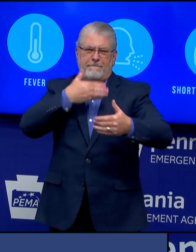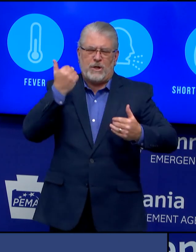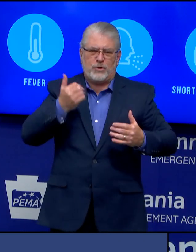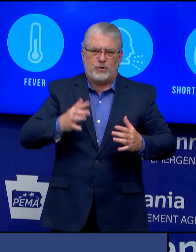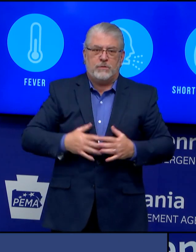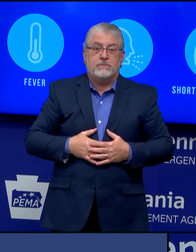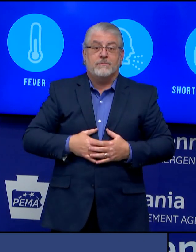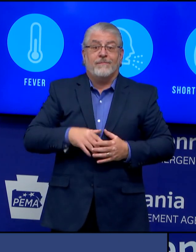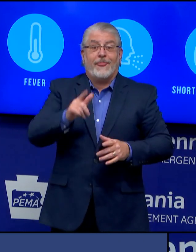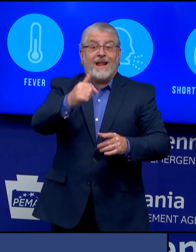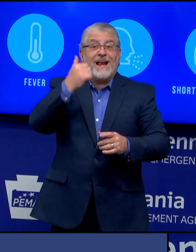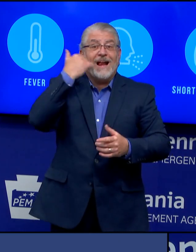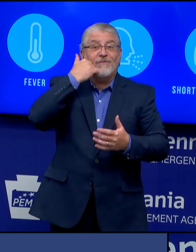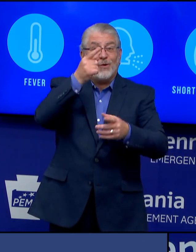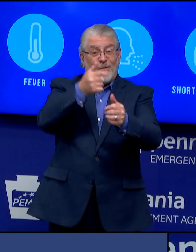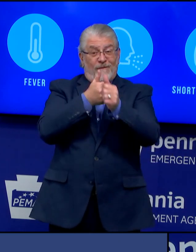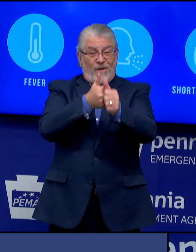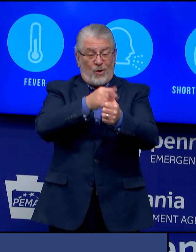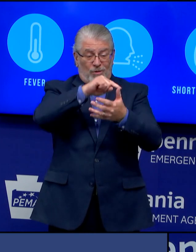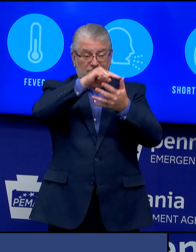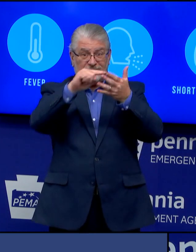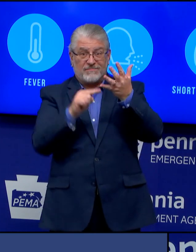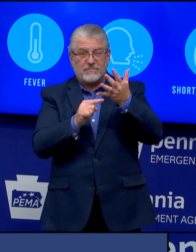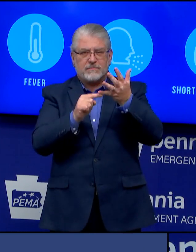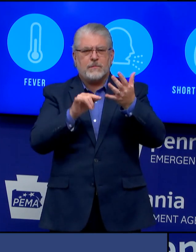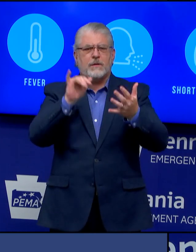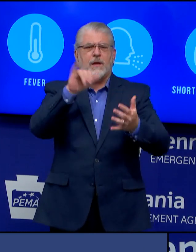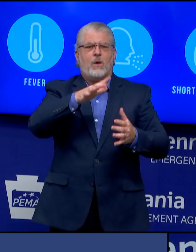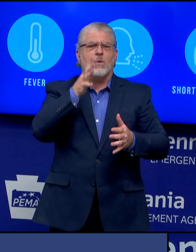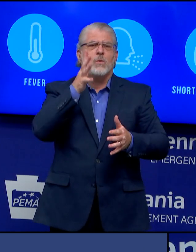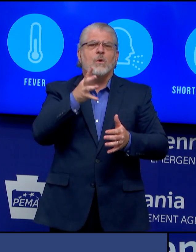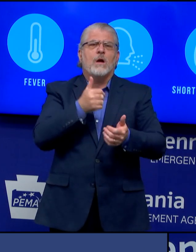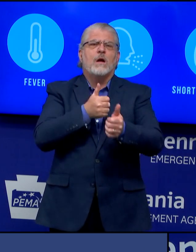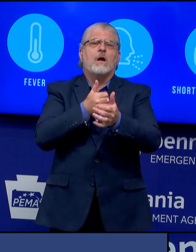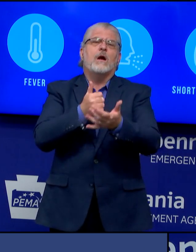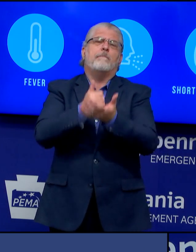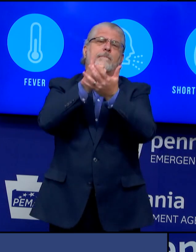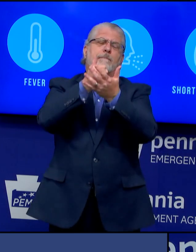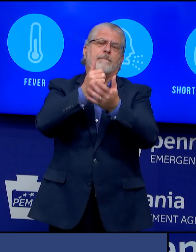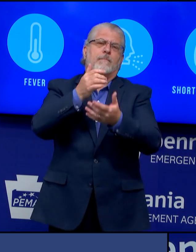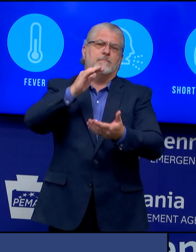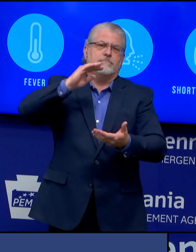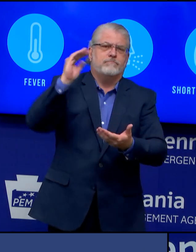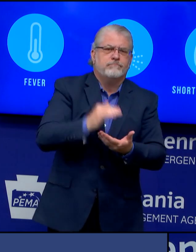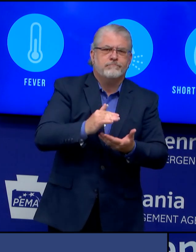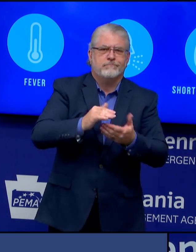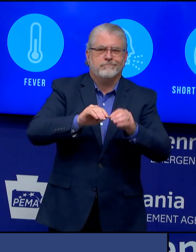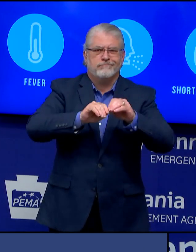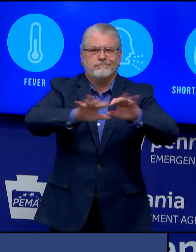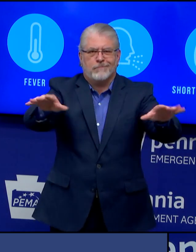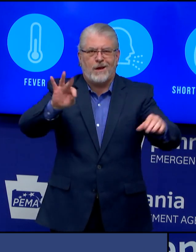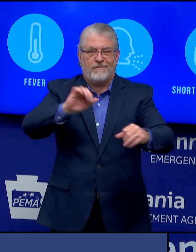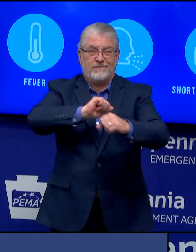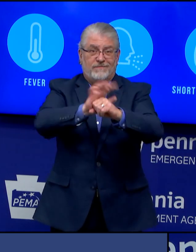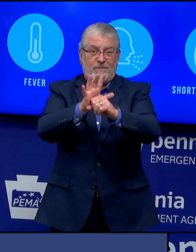to our families, our communities, and our Commonwealth that we will recover together.